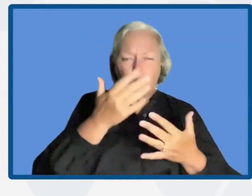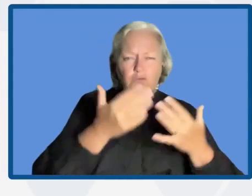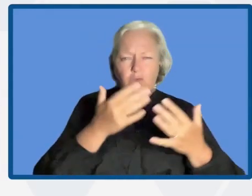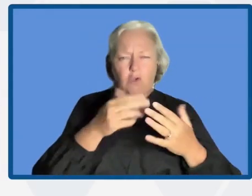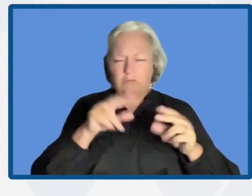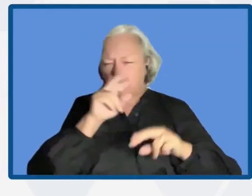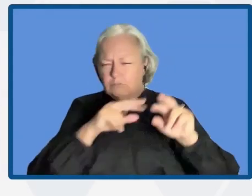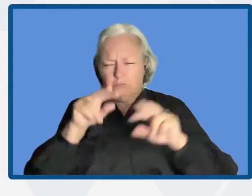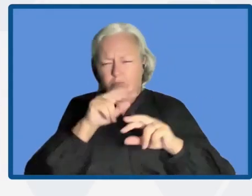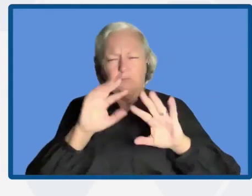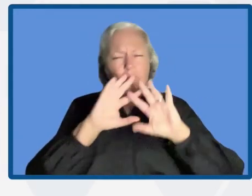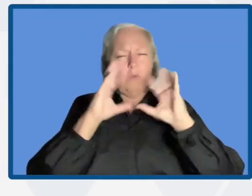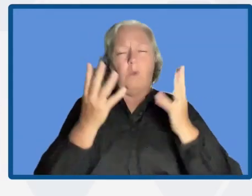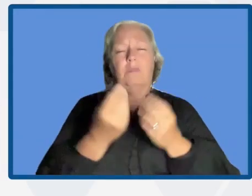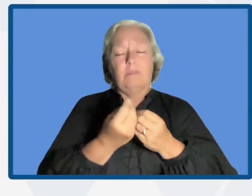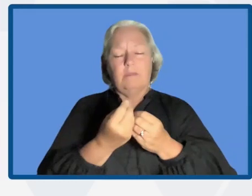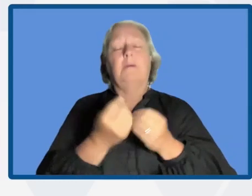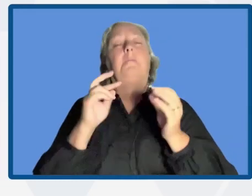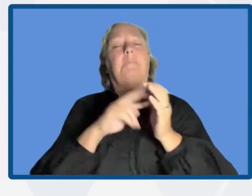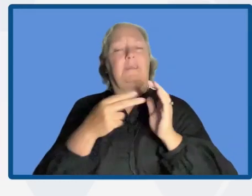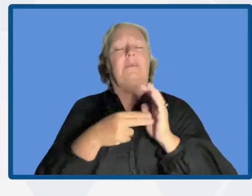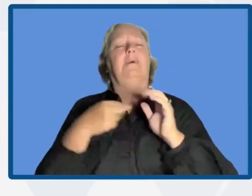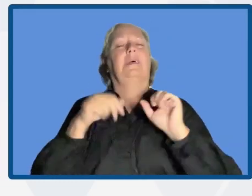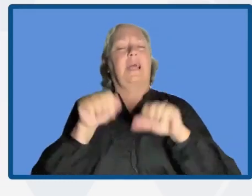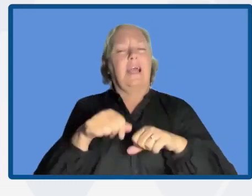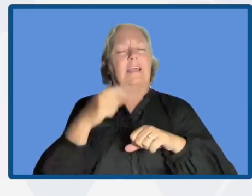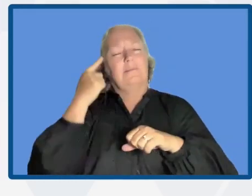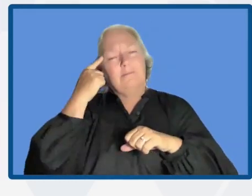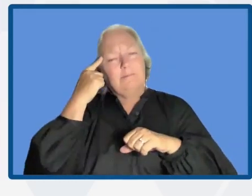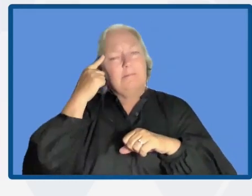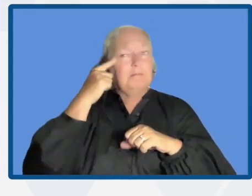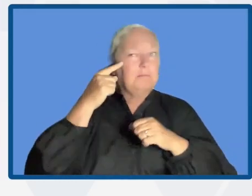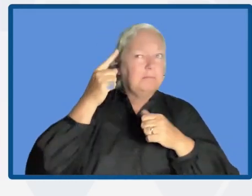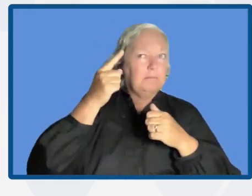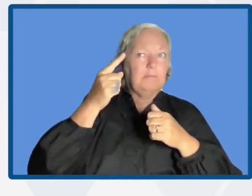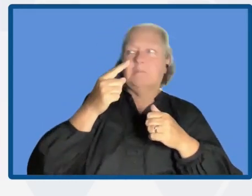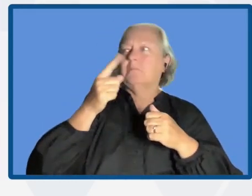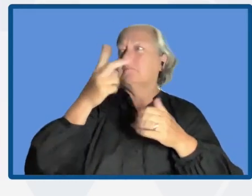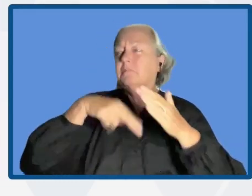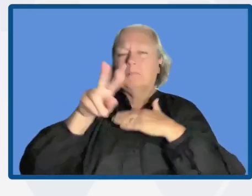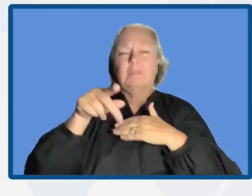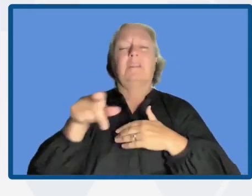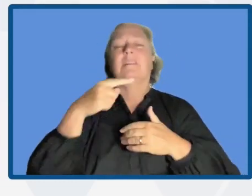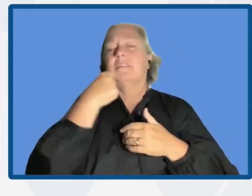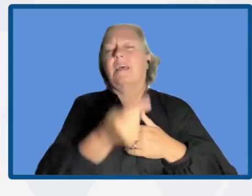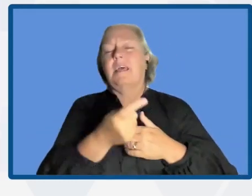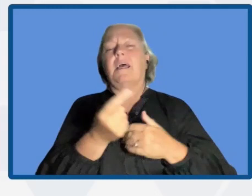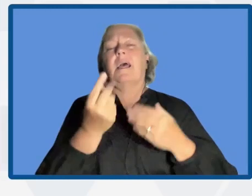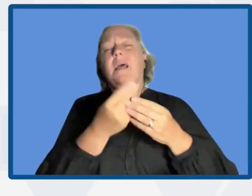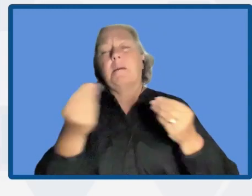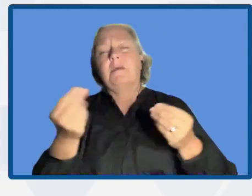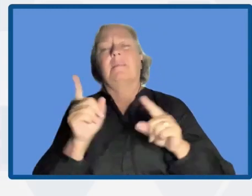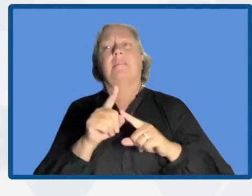can consider forecasts that will tell us how many families, for example, will need to be